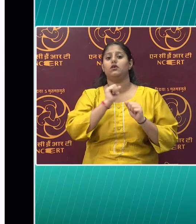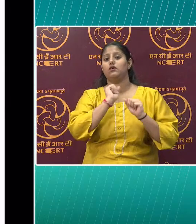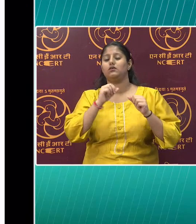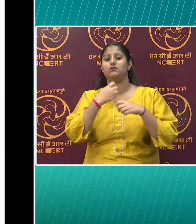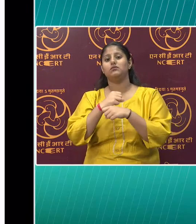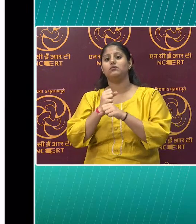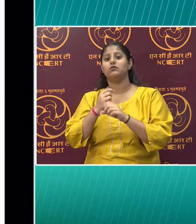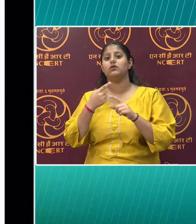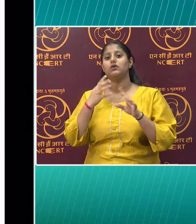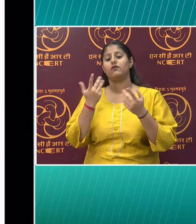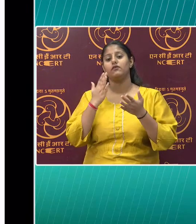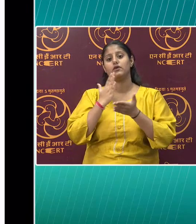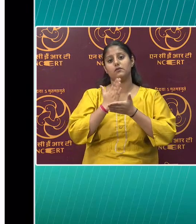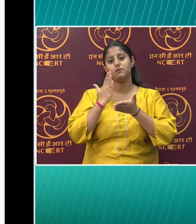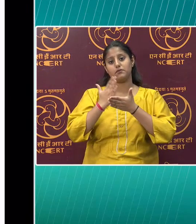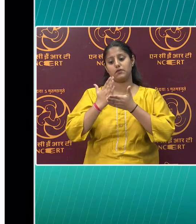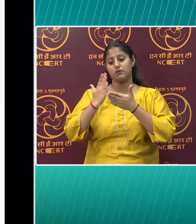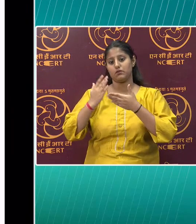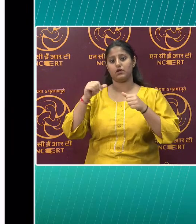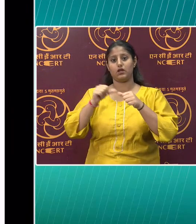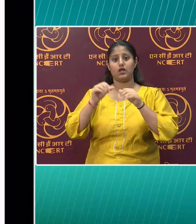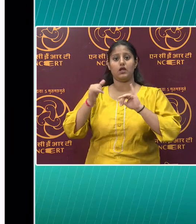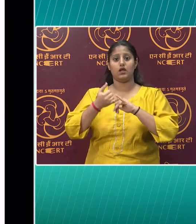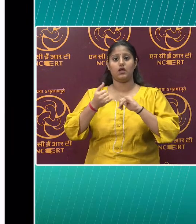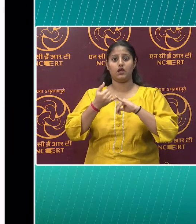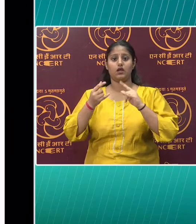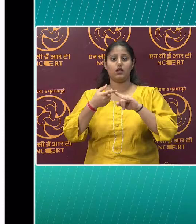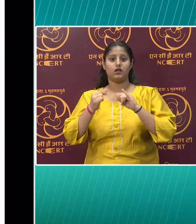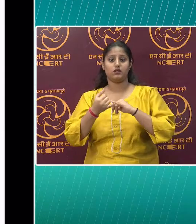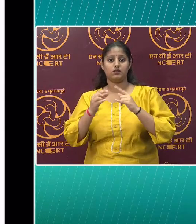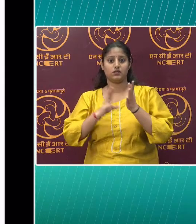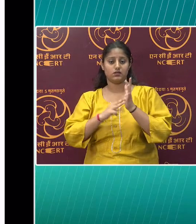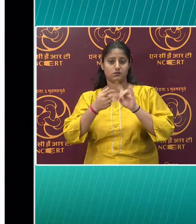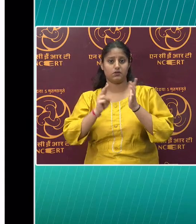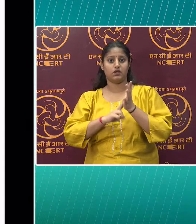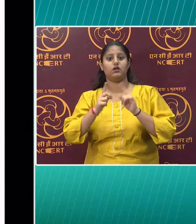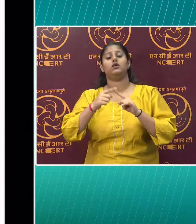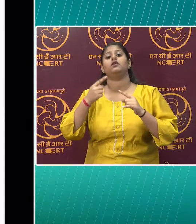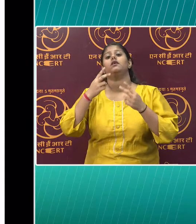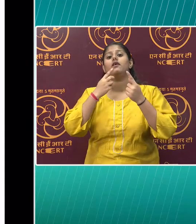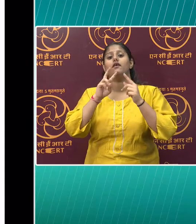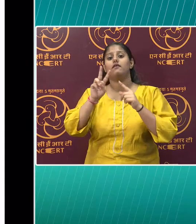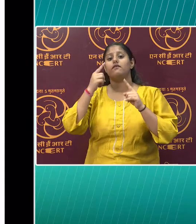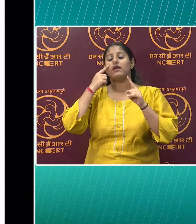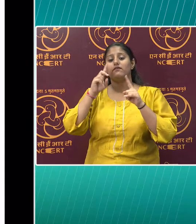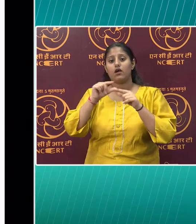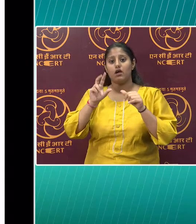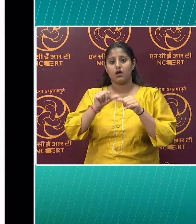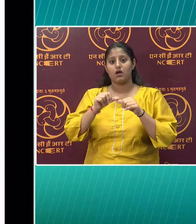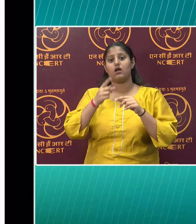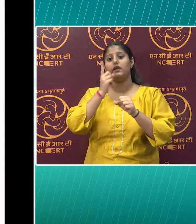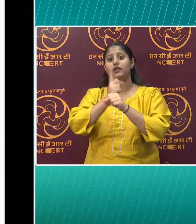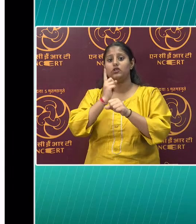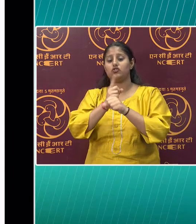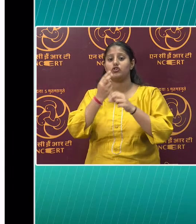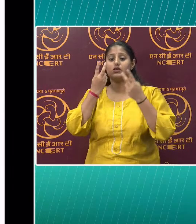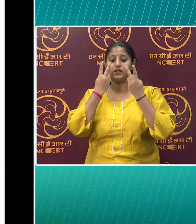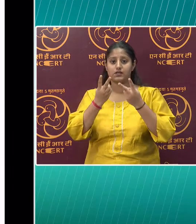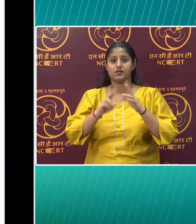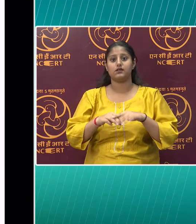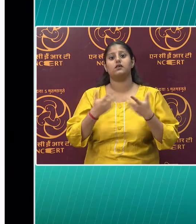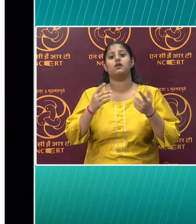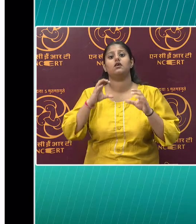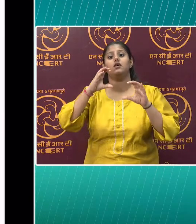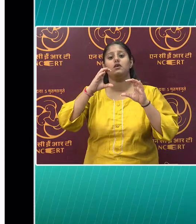the breakup for the assessment, like portfolio, we have included Viva, was a written test, teacher's observation, Case